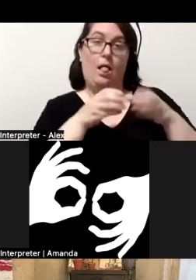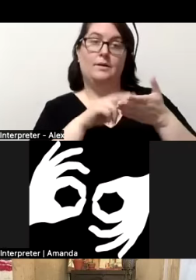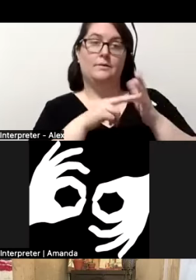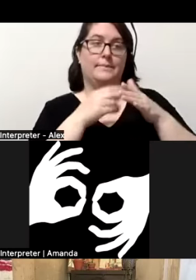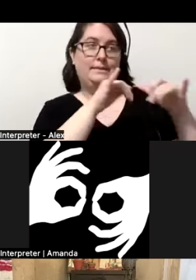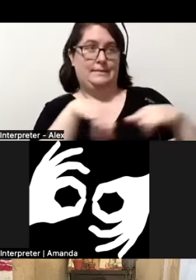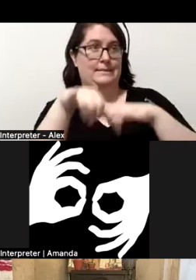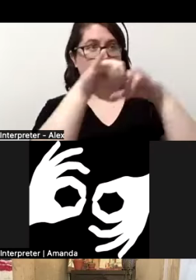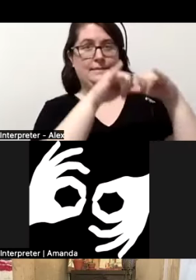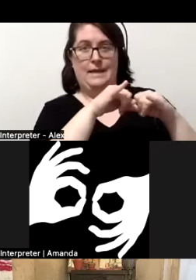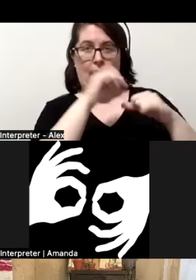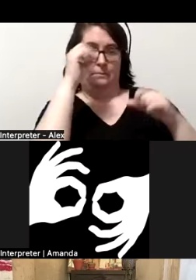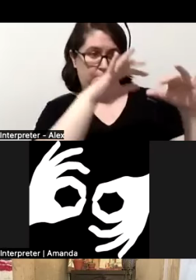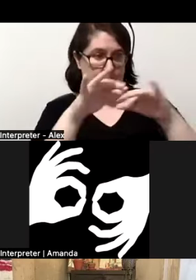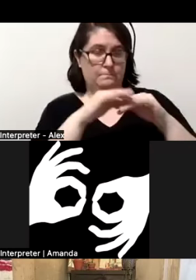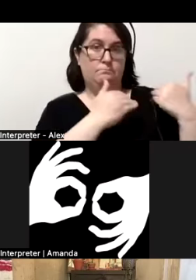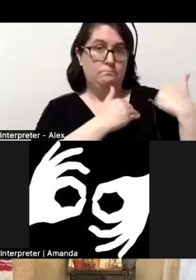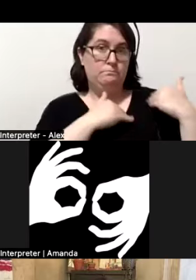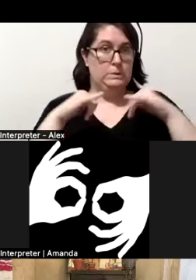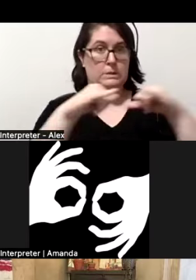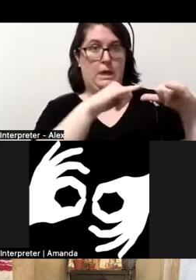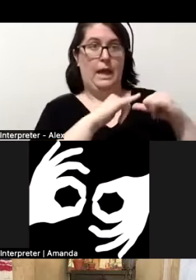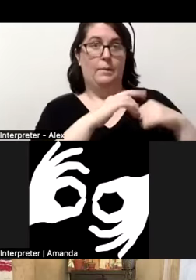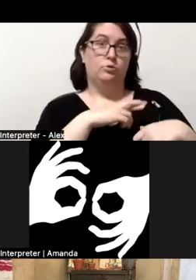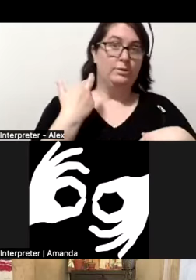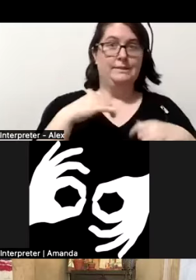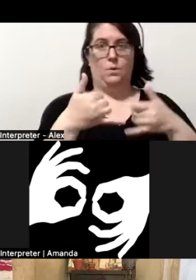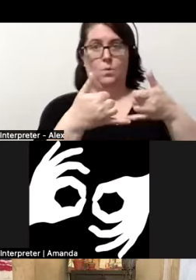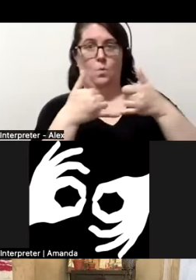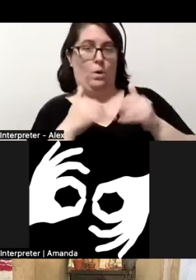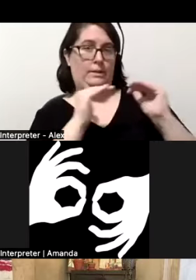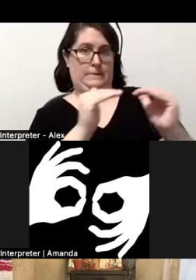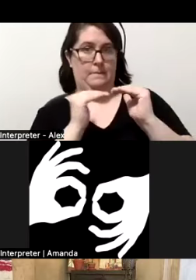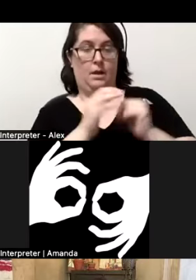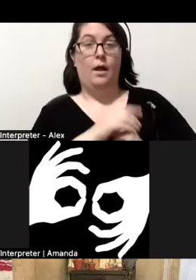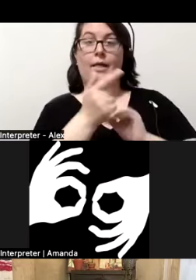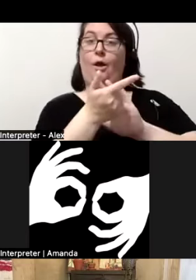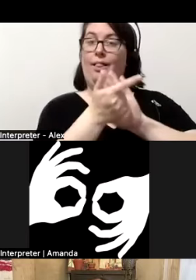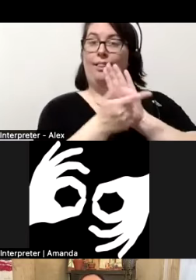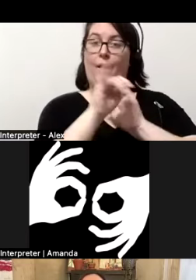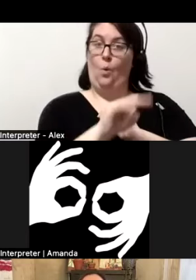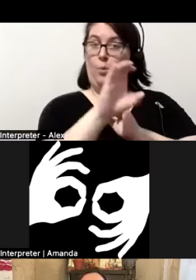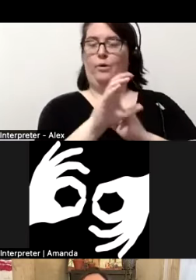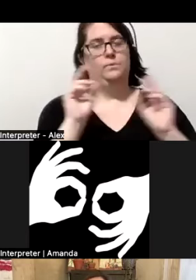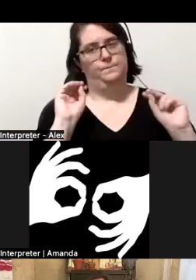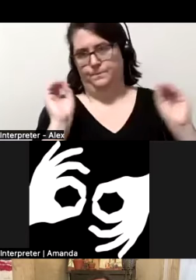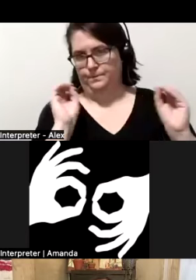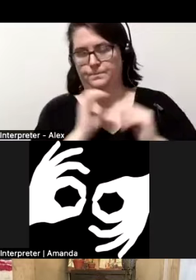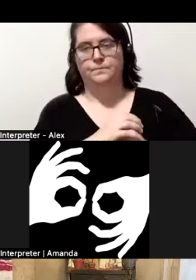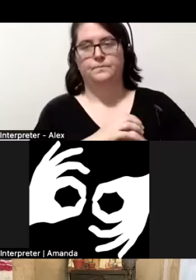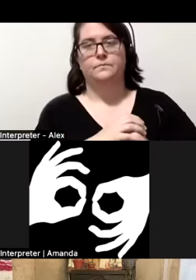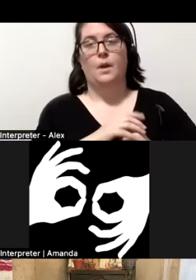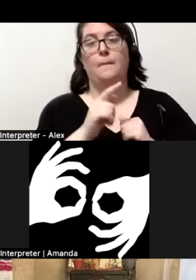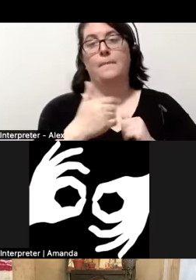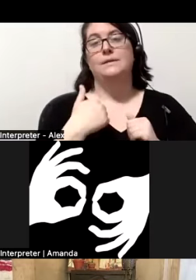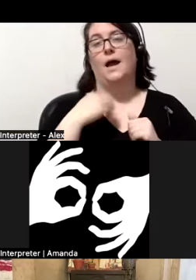artistic input, workload, risks, and rewards. They are not legally incorporated. They have to have a majority